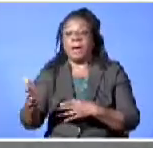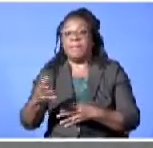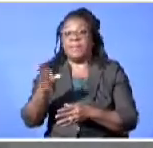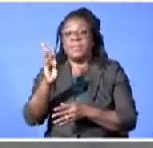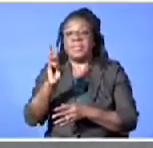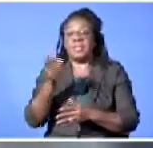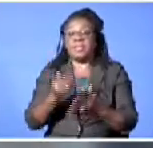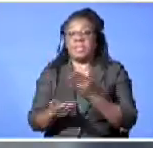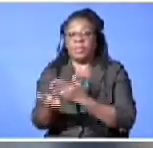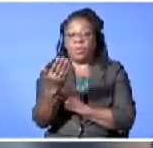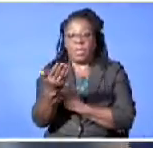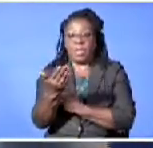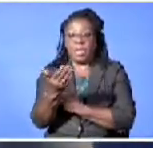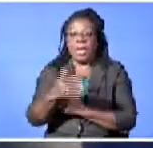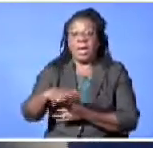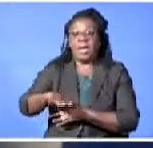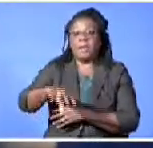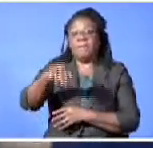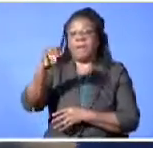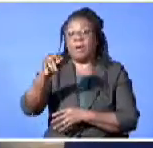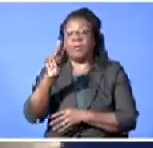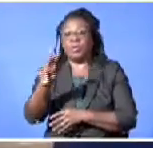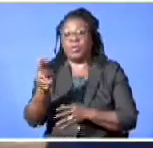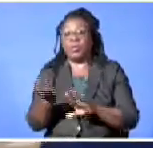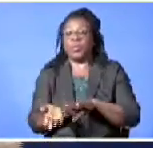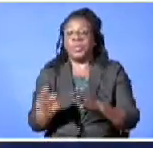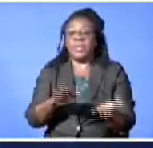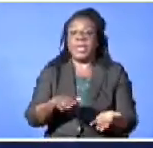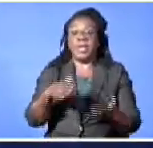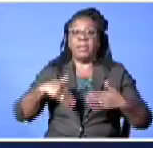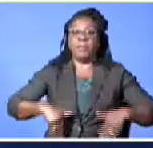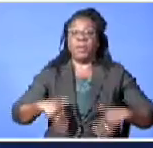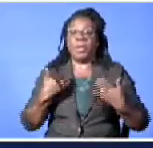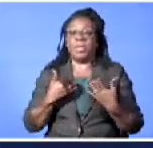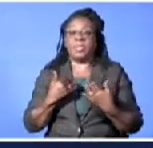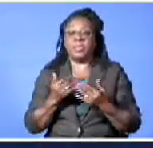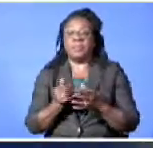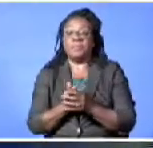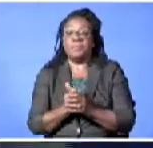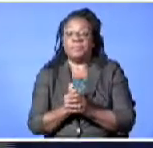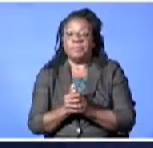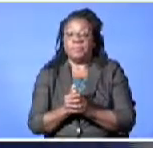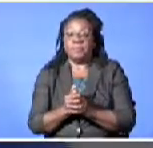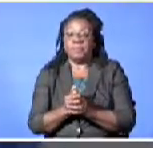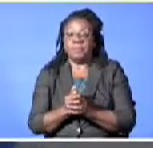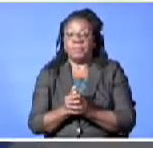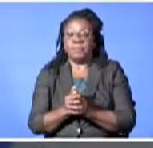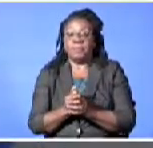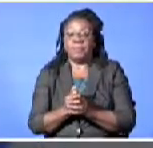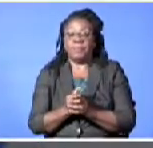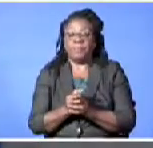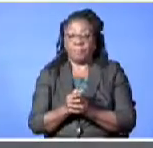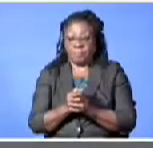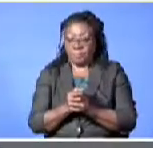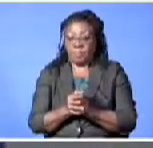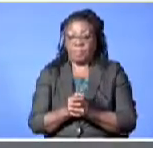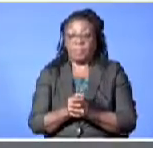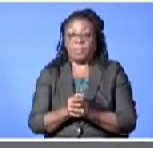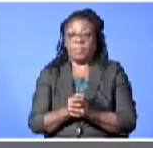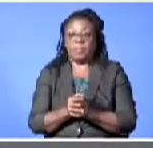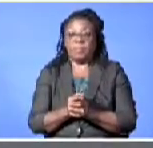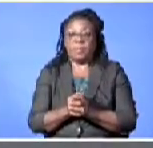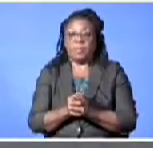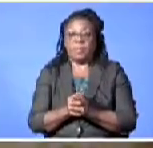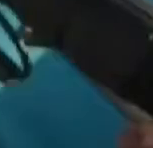this double homicide. Police did not reveal the identity or ages of the victims. Just that the